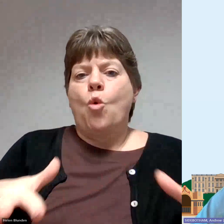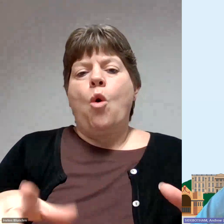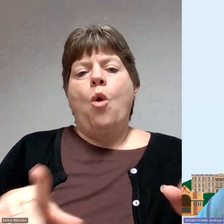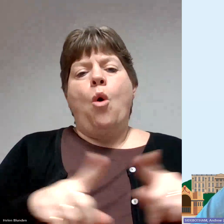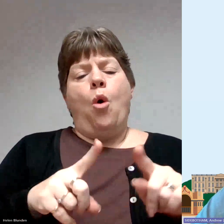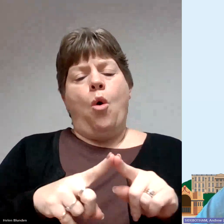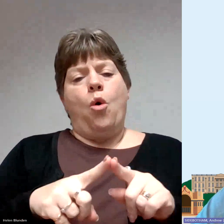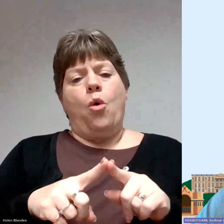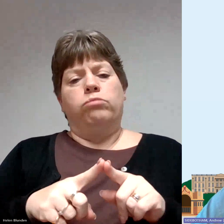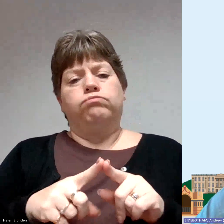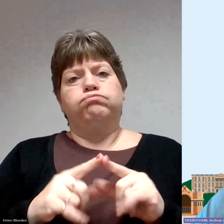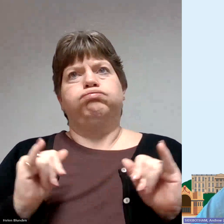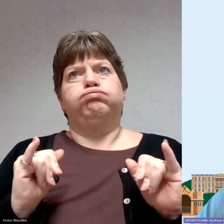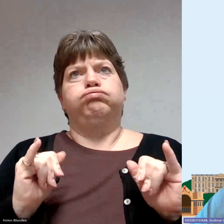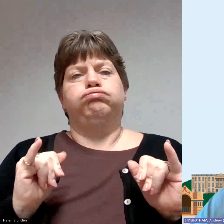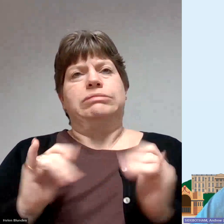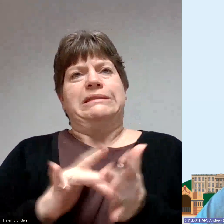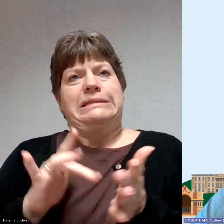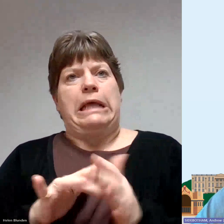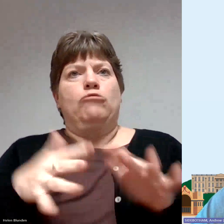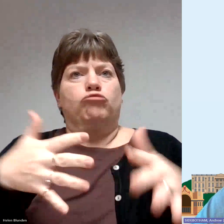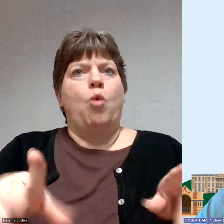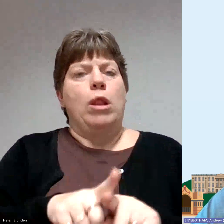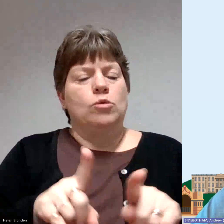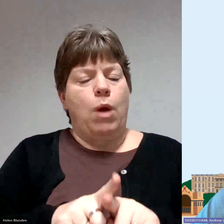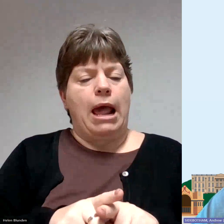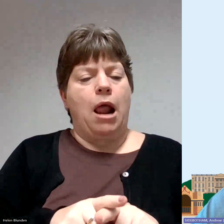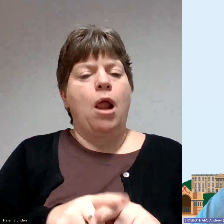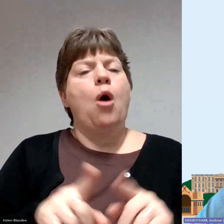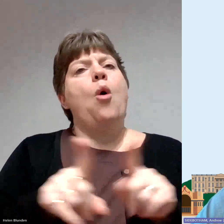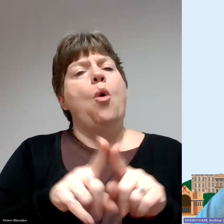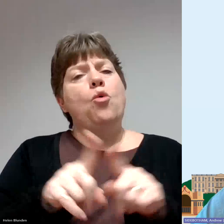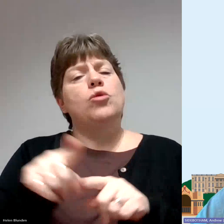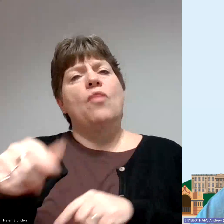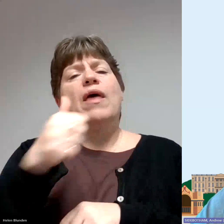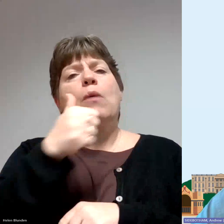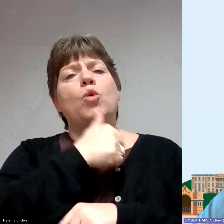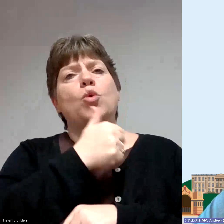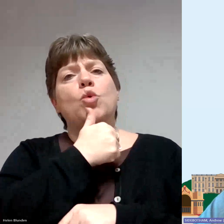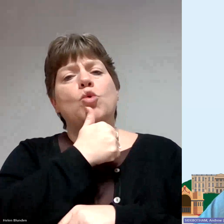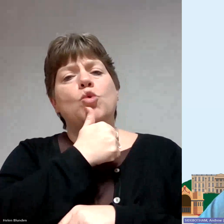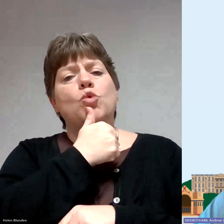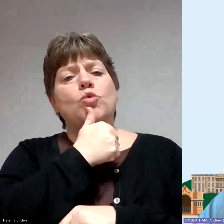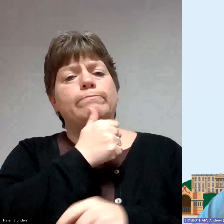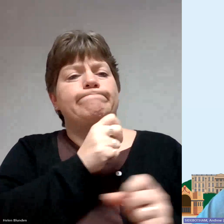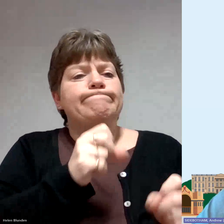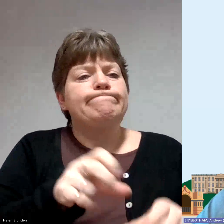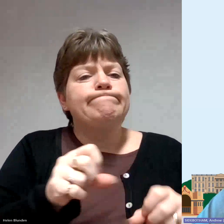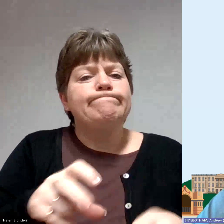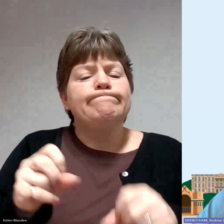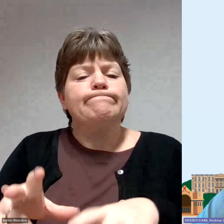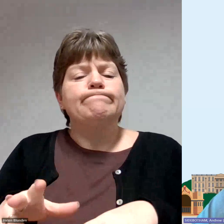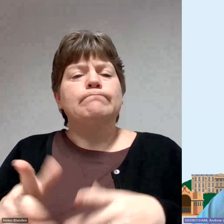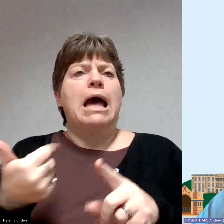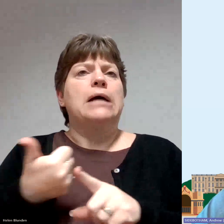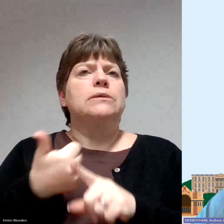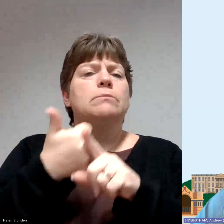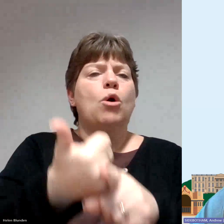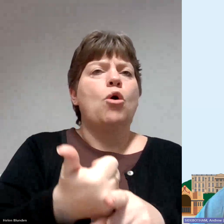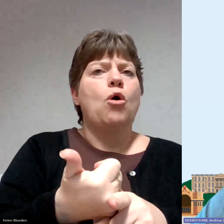areas of significant rurality. Obviously, they also use mechanisms and support